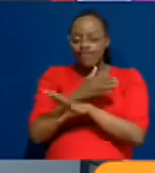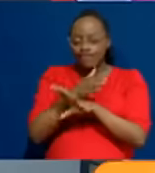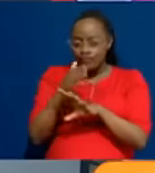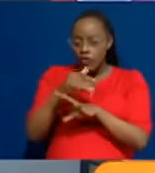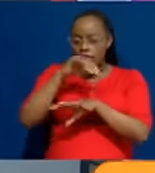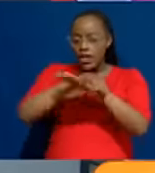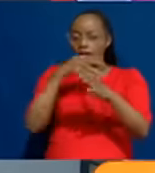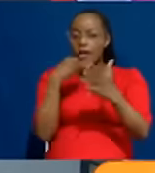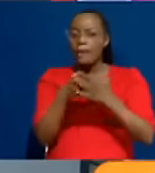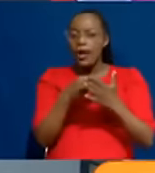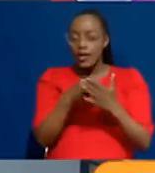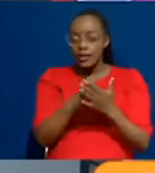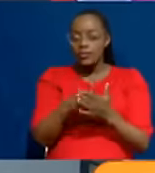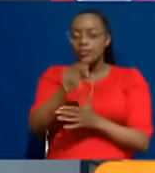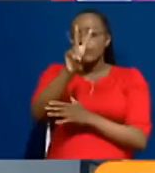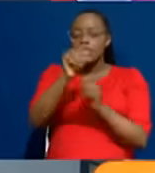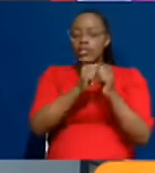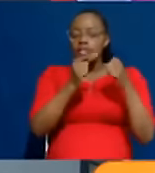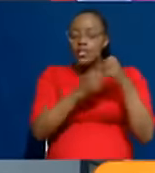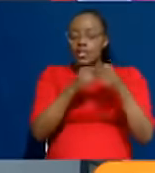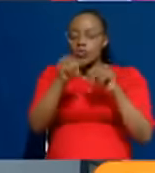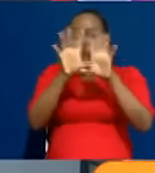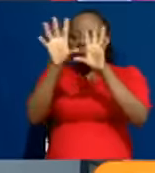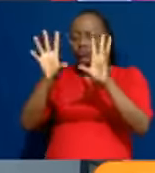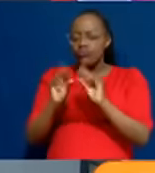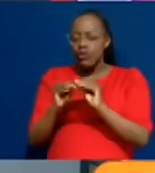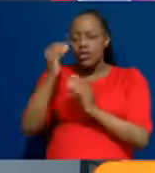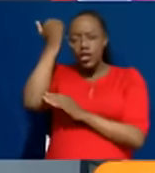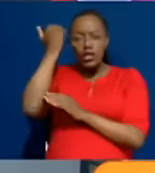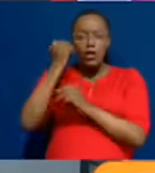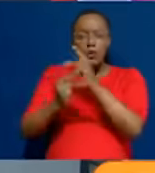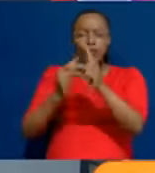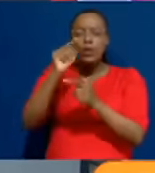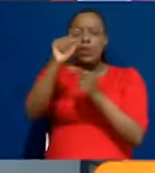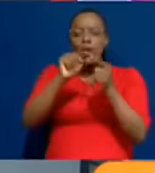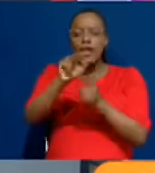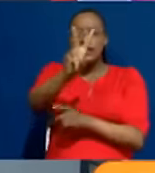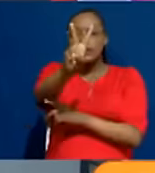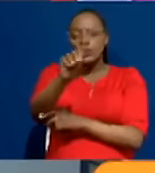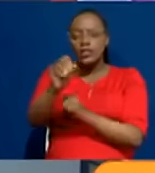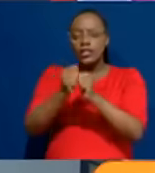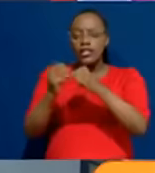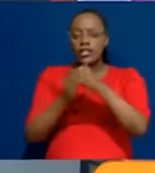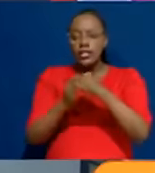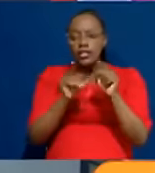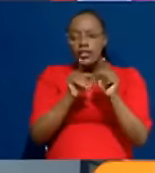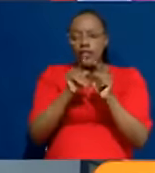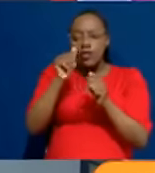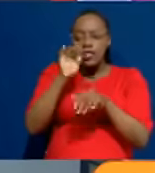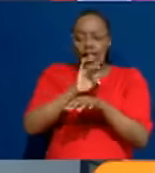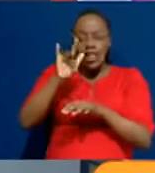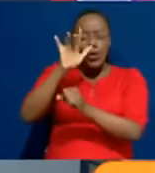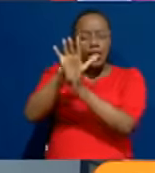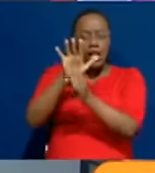of monies. The 2016 incident, which culminated in a court process in 2019, shook the country, with